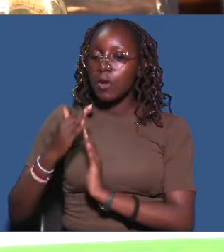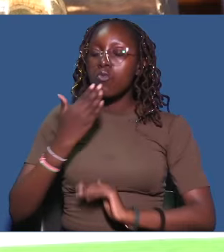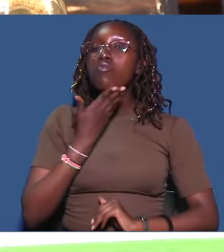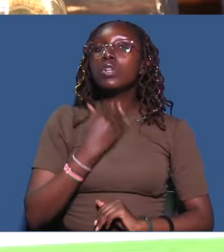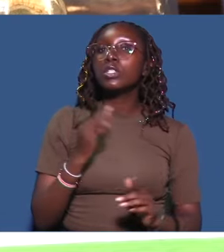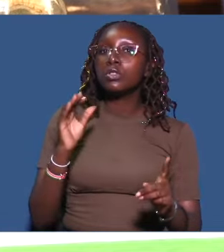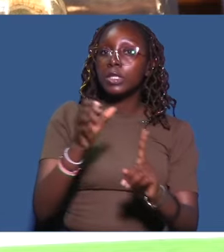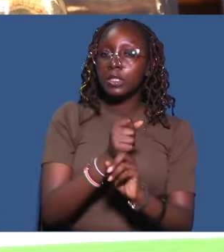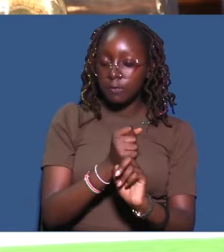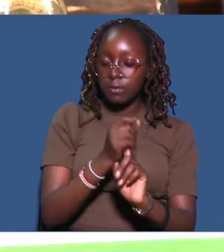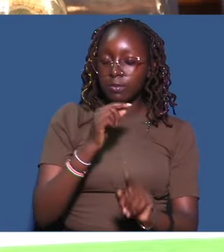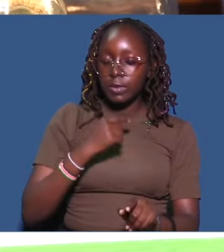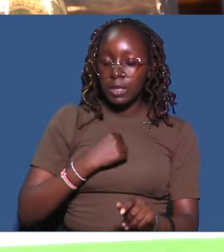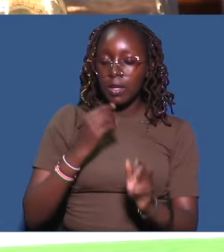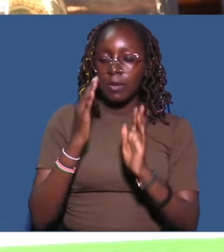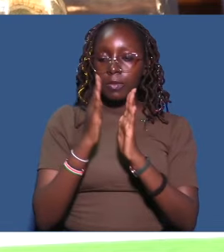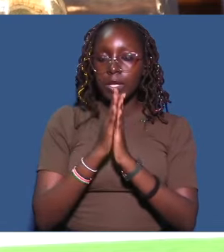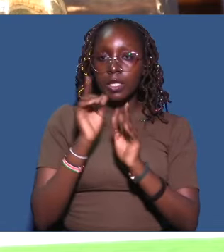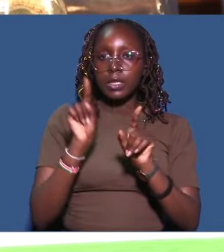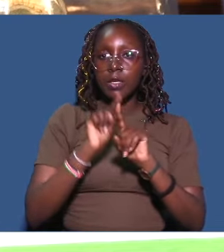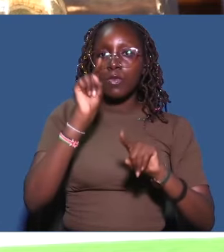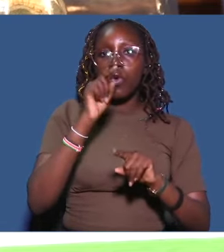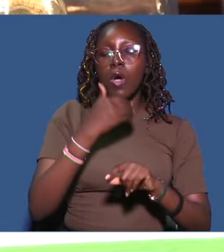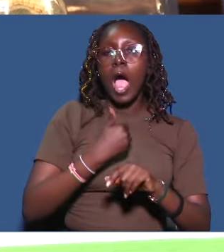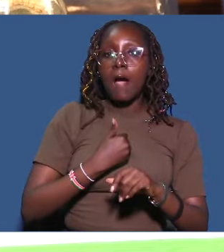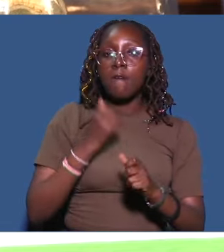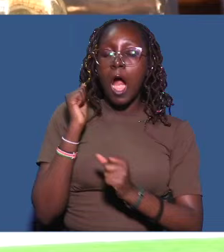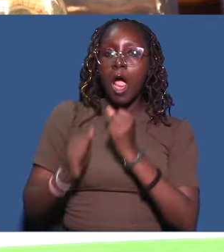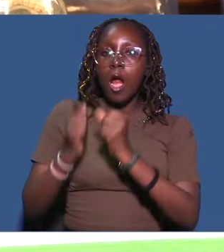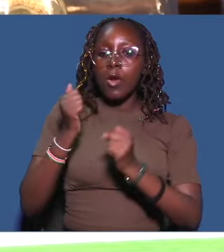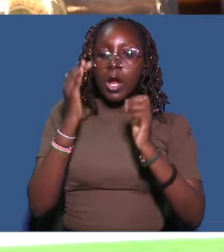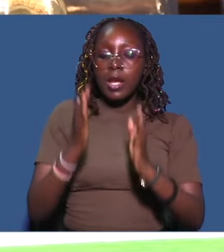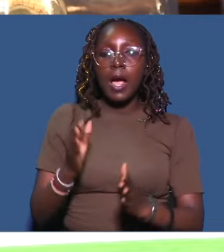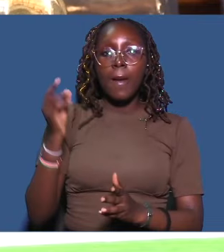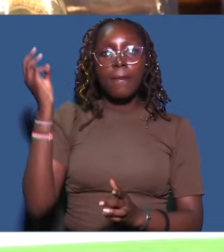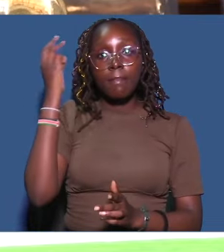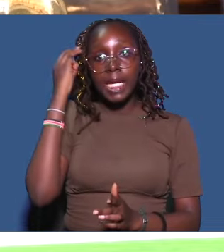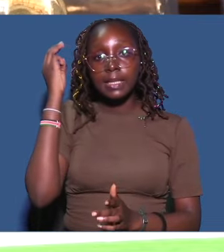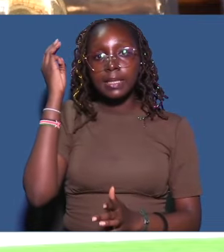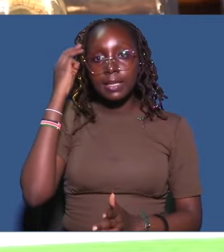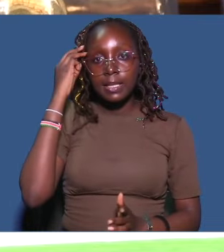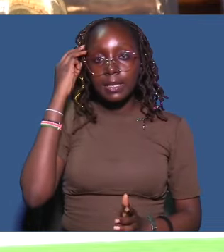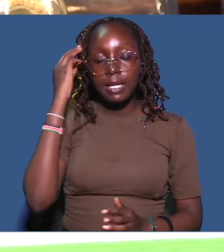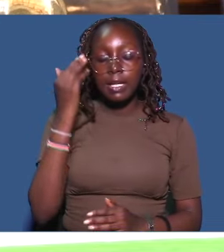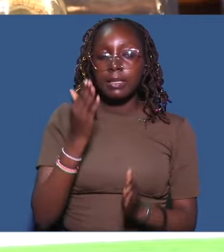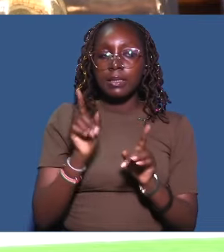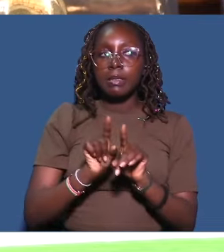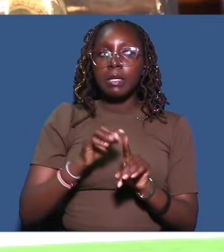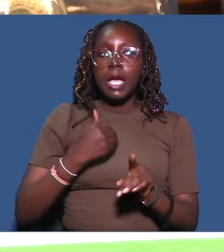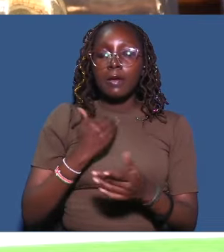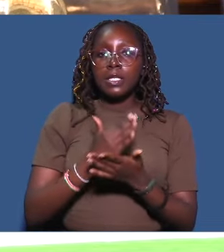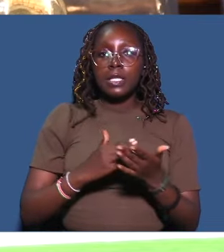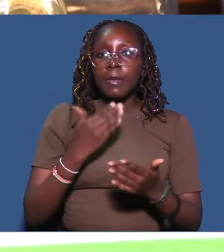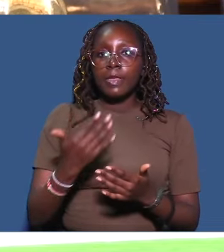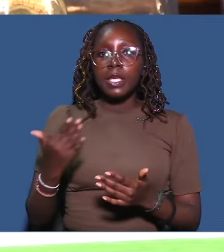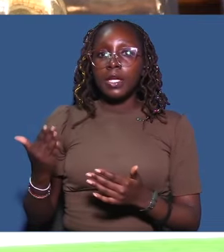pray that you'll have an athletic mindset. Is there something that you're saying, God, I am already in it?